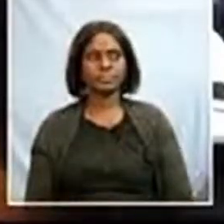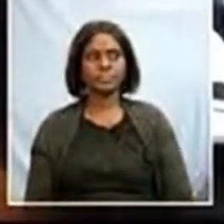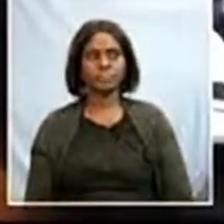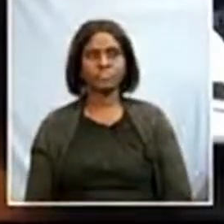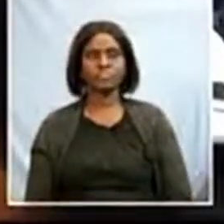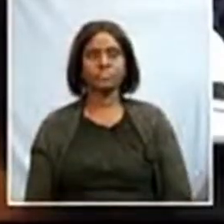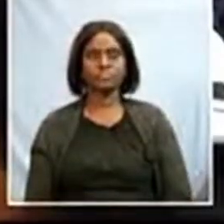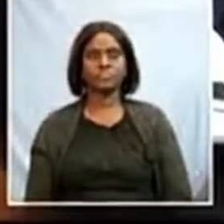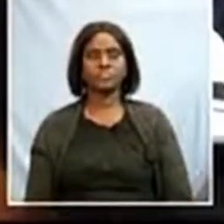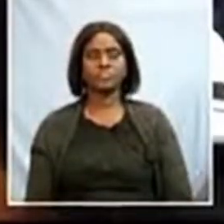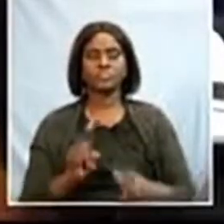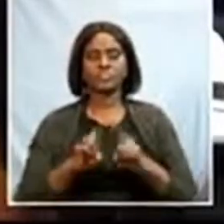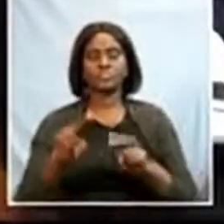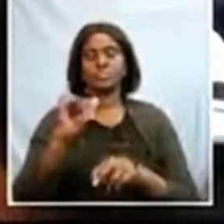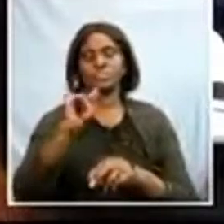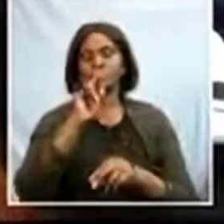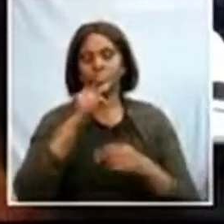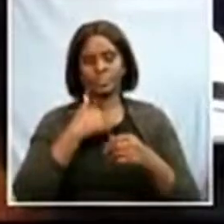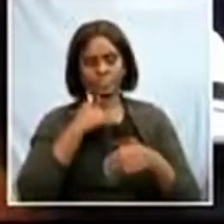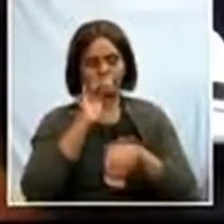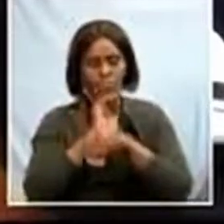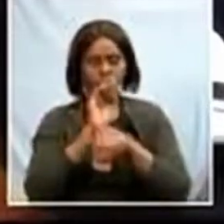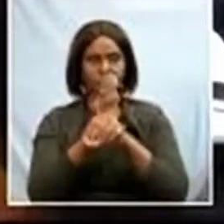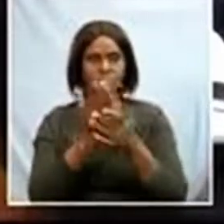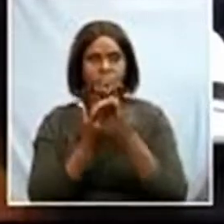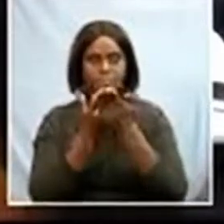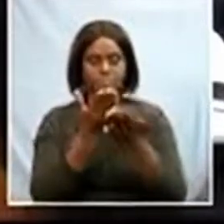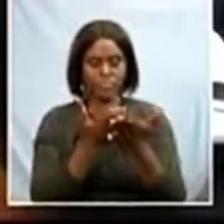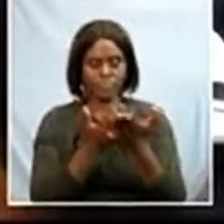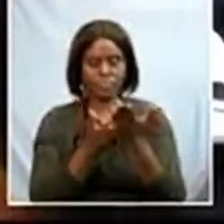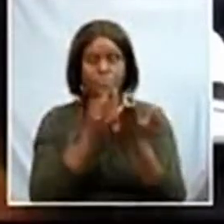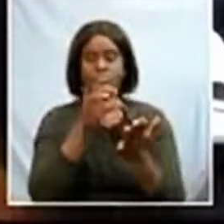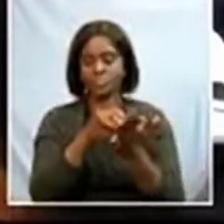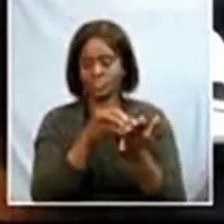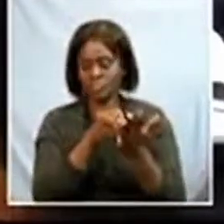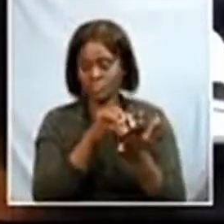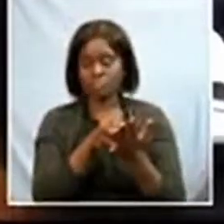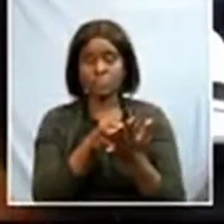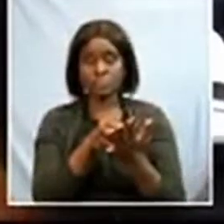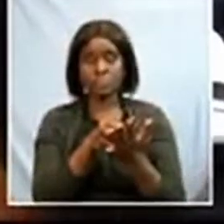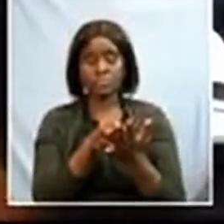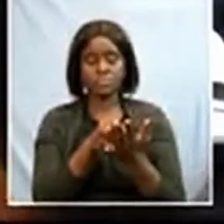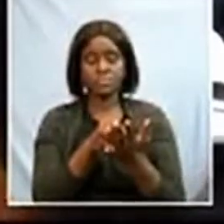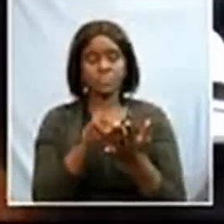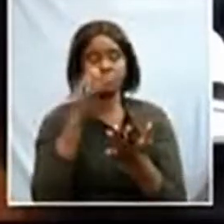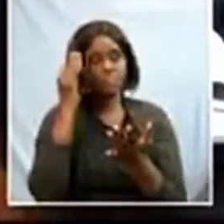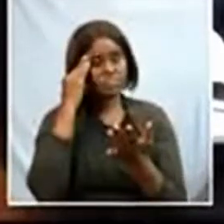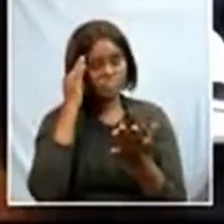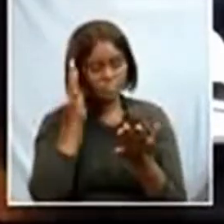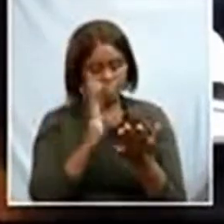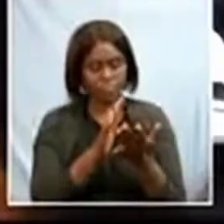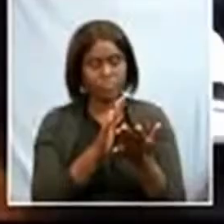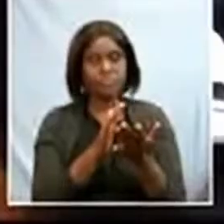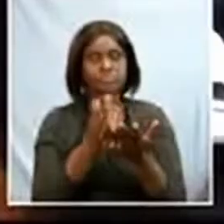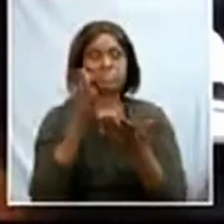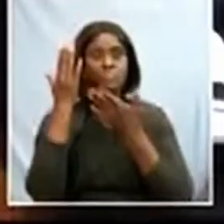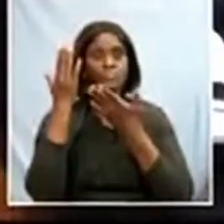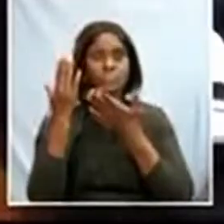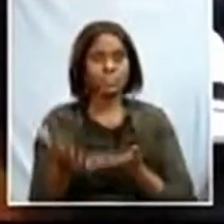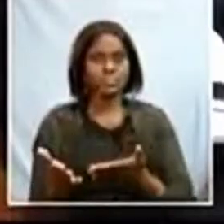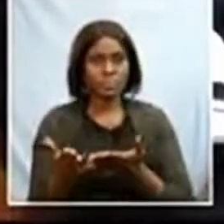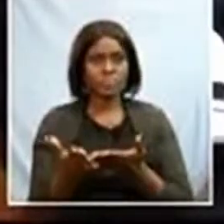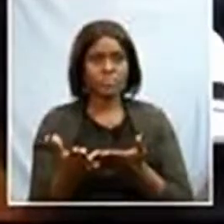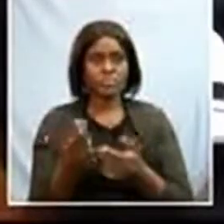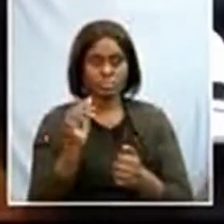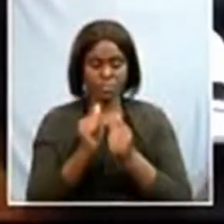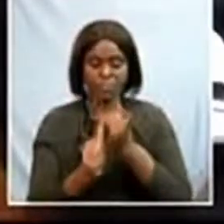Yes, Chair. There is a comment to submit on this matter. Considering the gravity at which